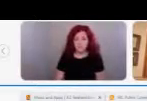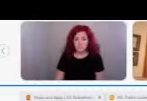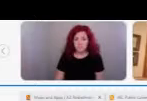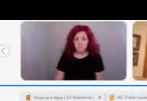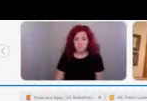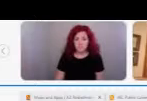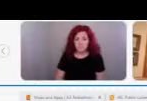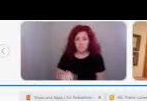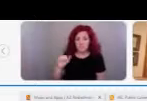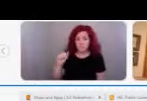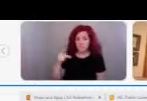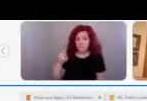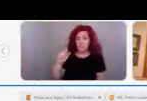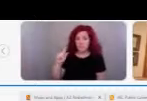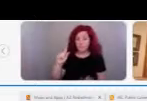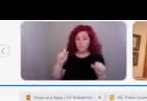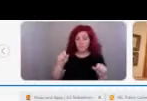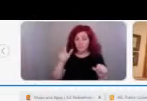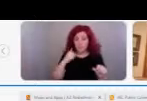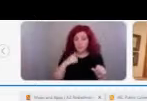april can you hear us